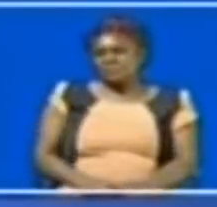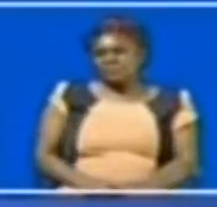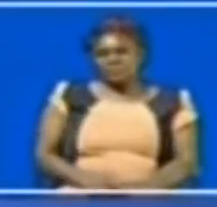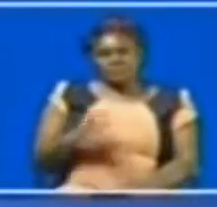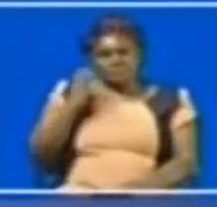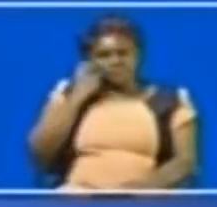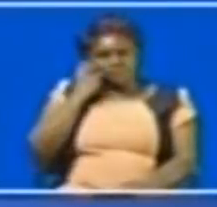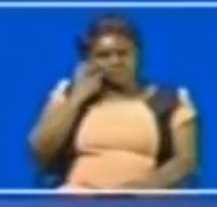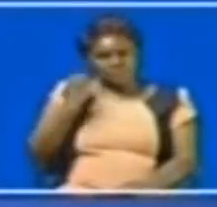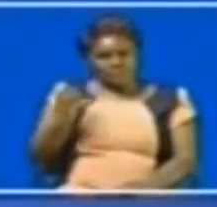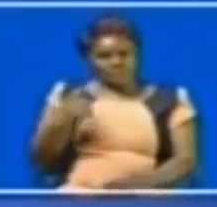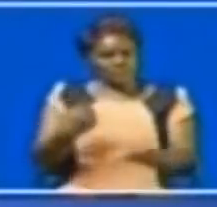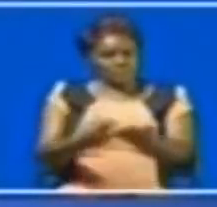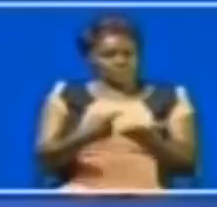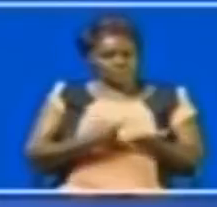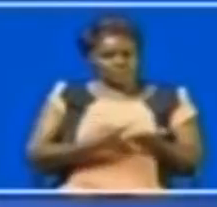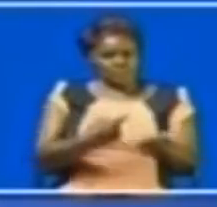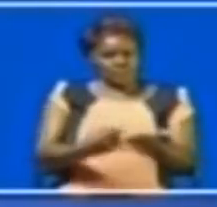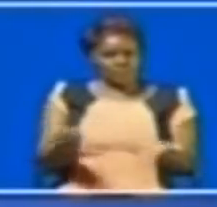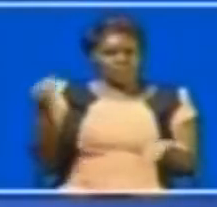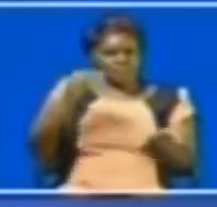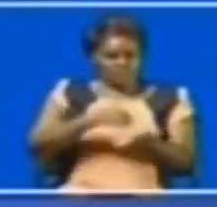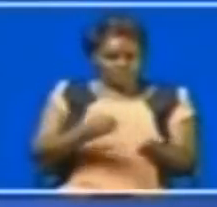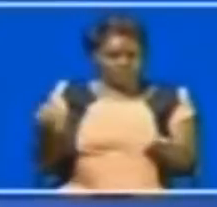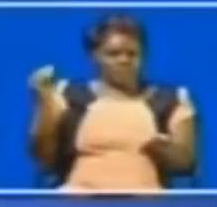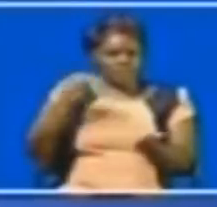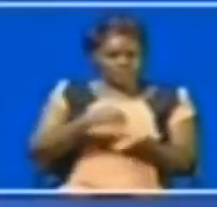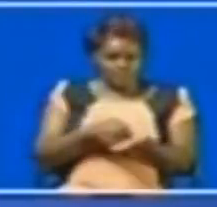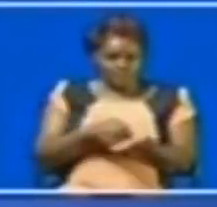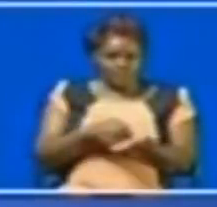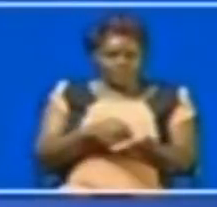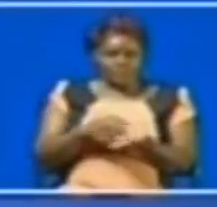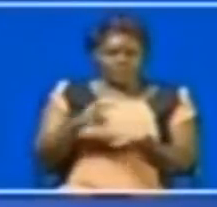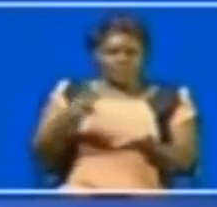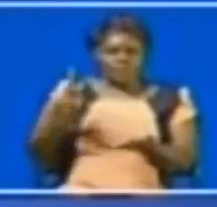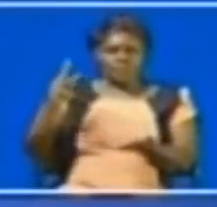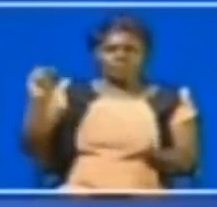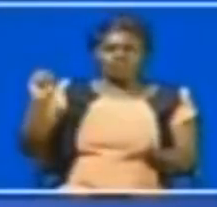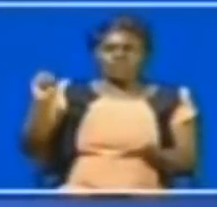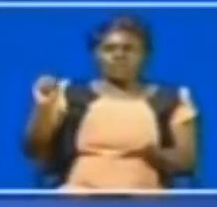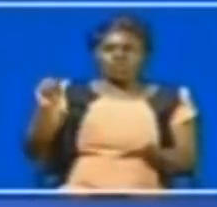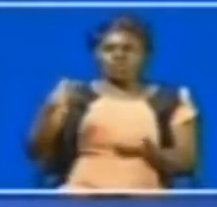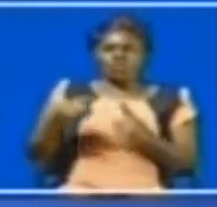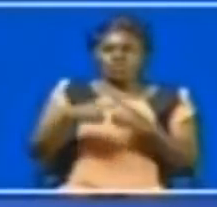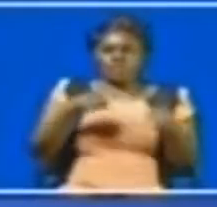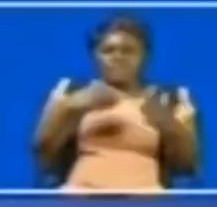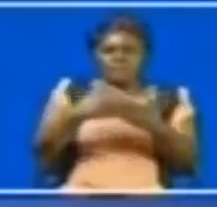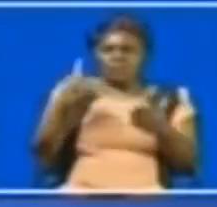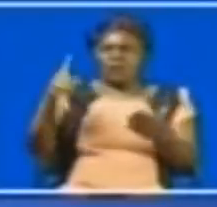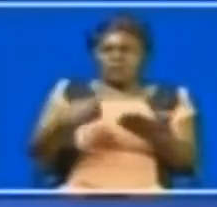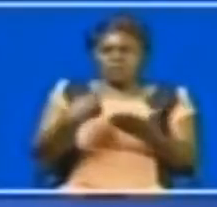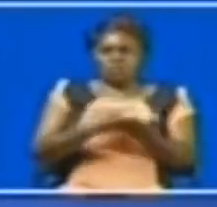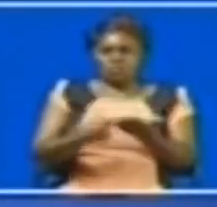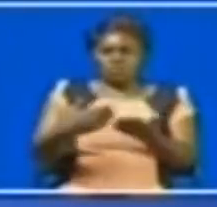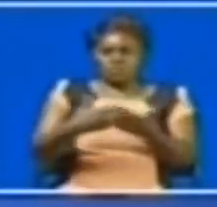it's a sad thing that we have to discuss that matter over and over again. You know, Musono was killed just a week before the election,